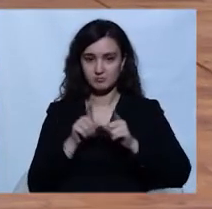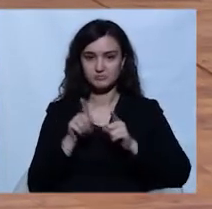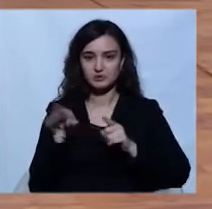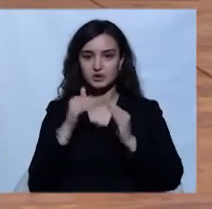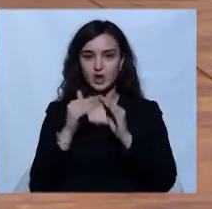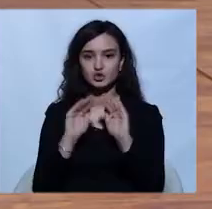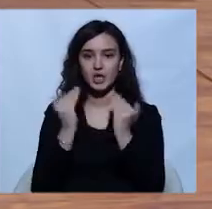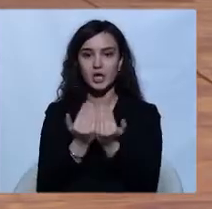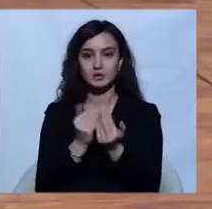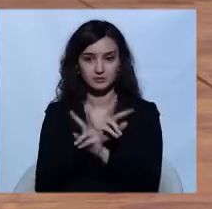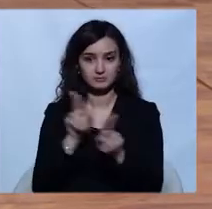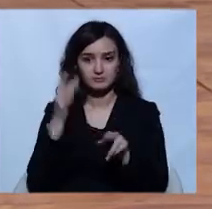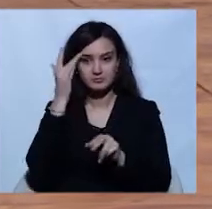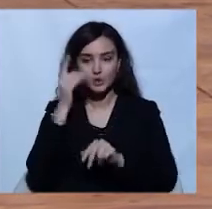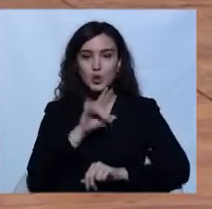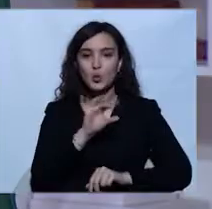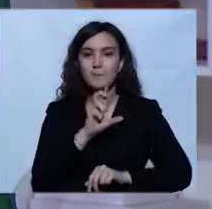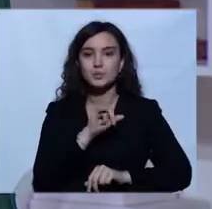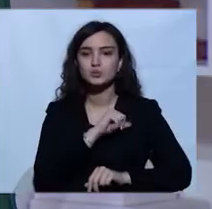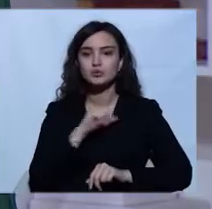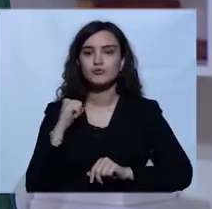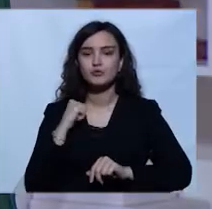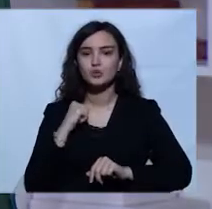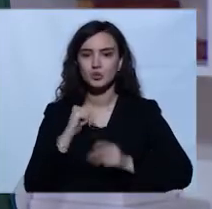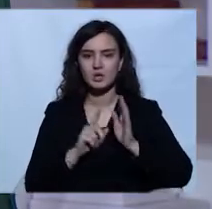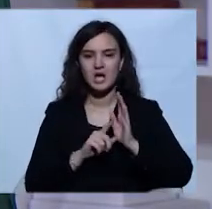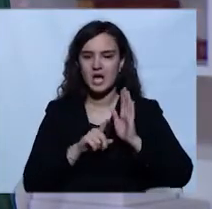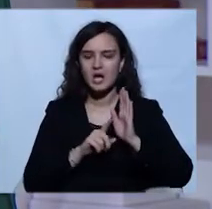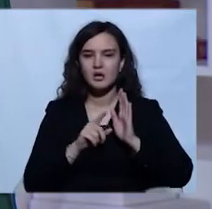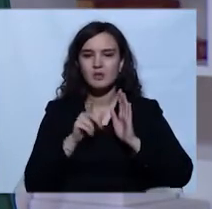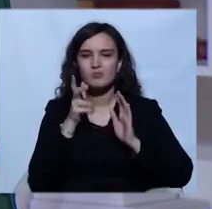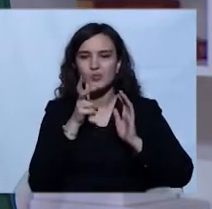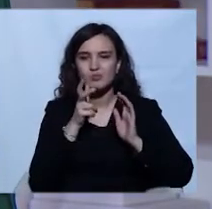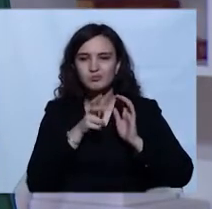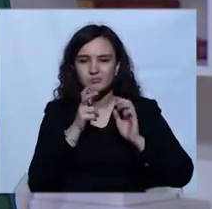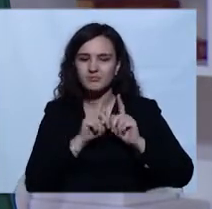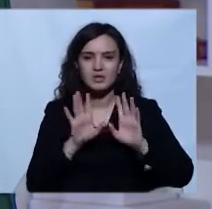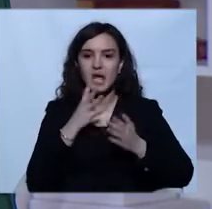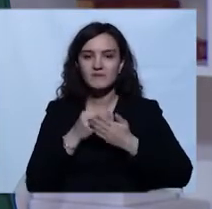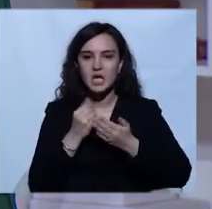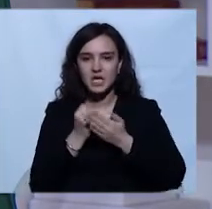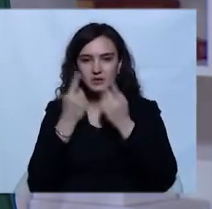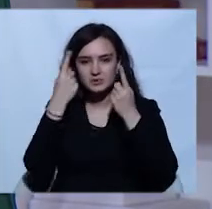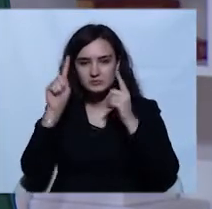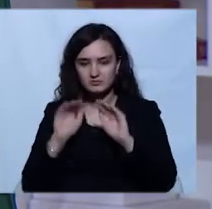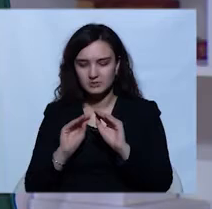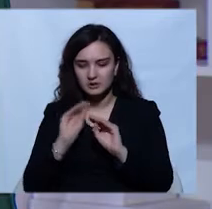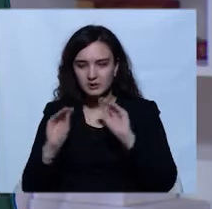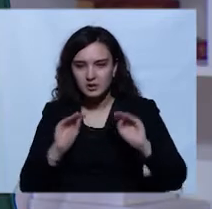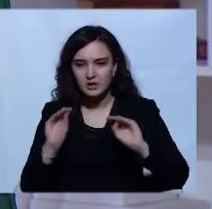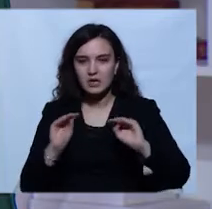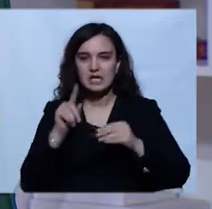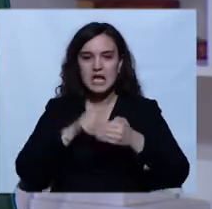Robinson Crusoe copes by creating routines, creating his own little society, and of course, turning to